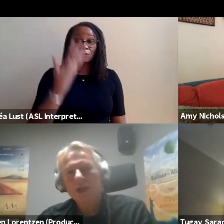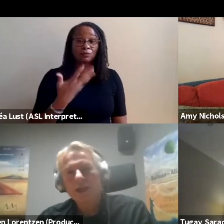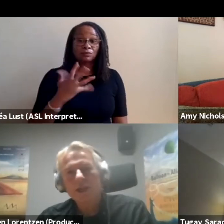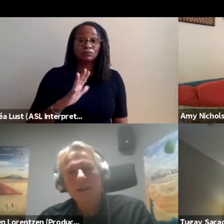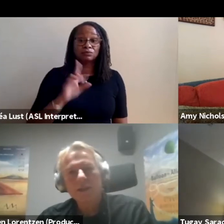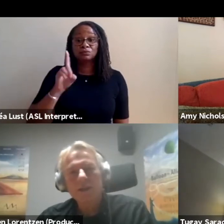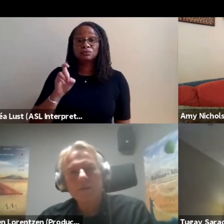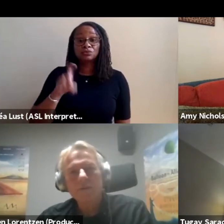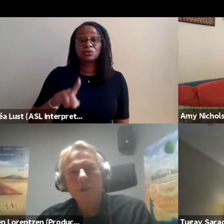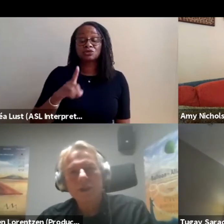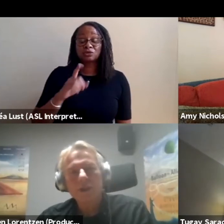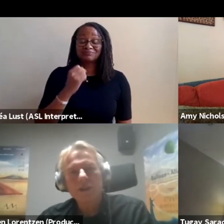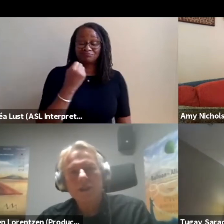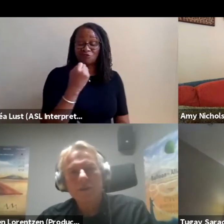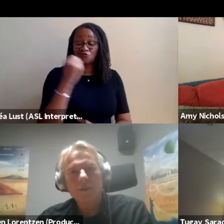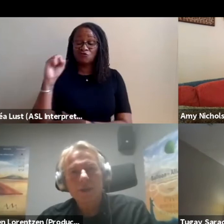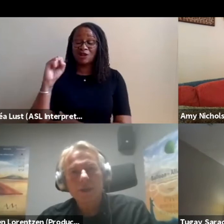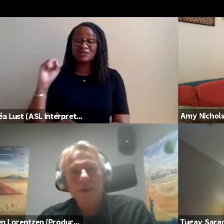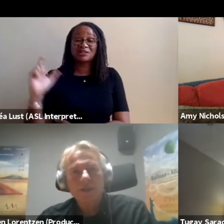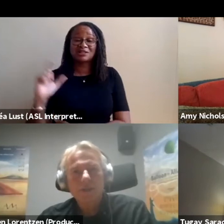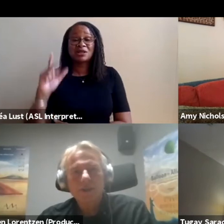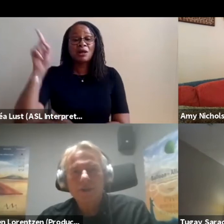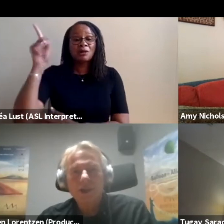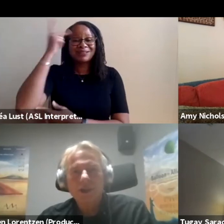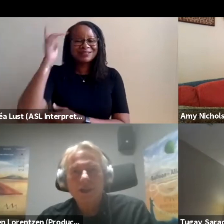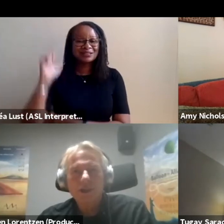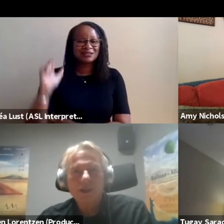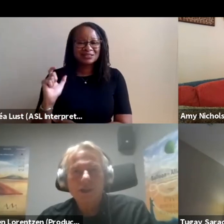question of radical Islam, political Islam, has